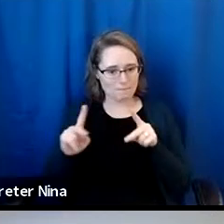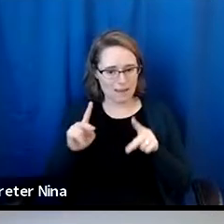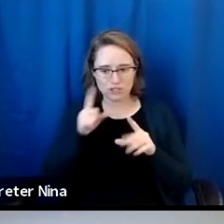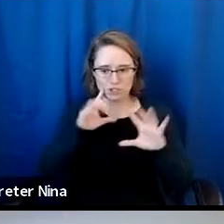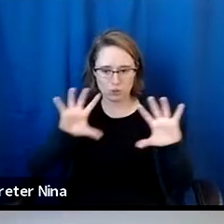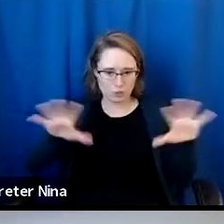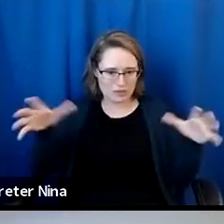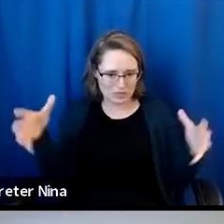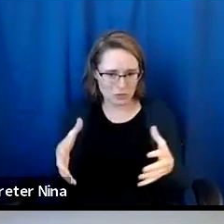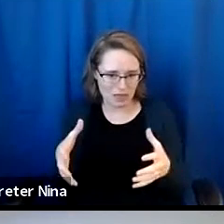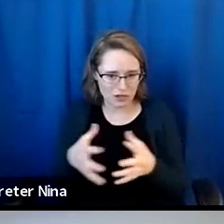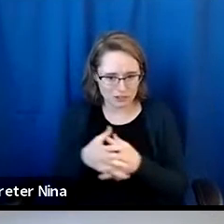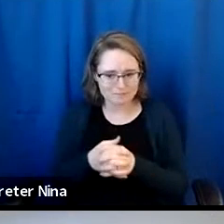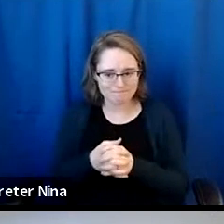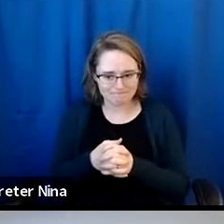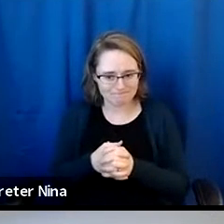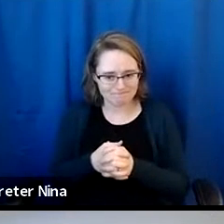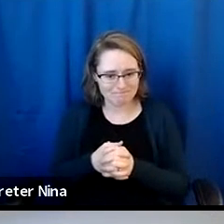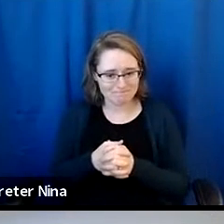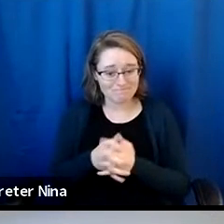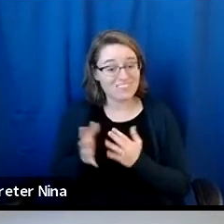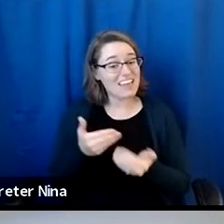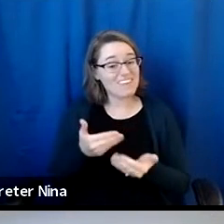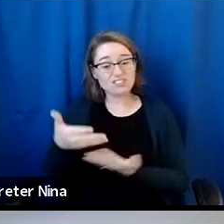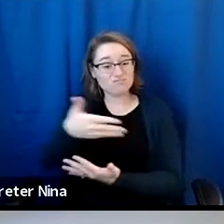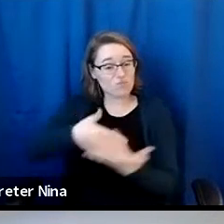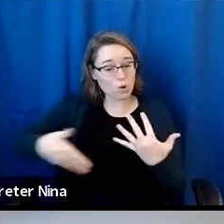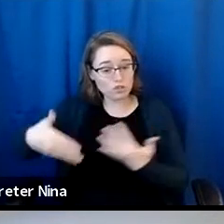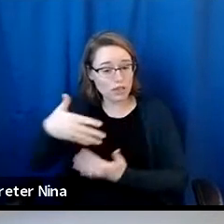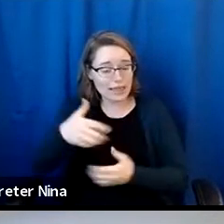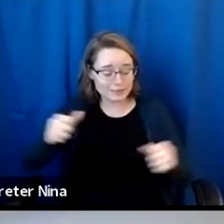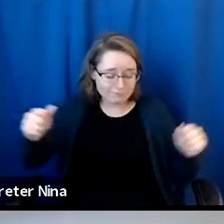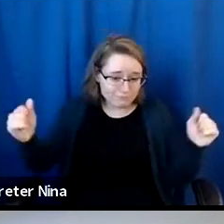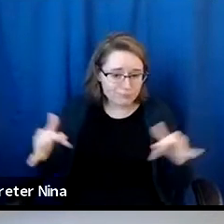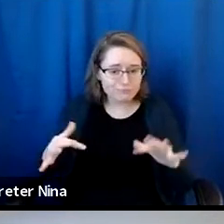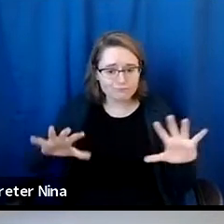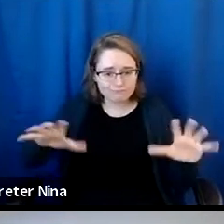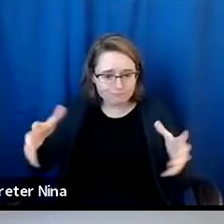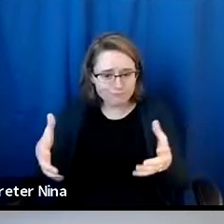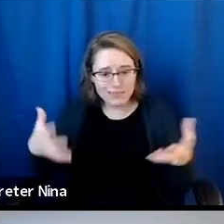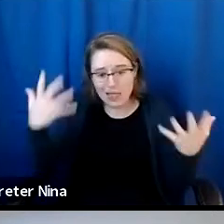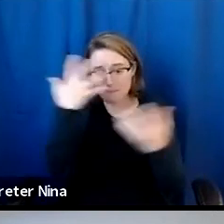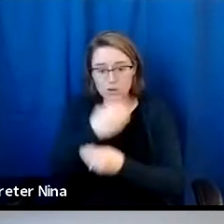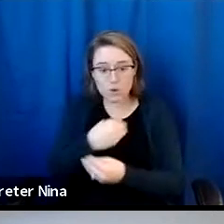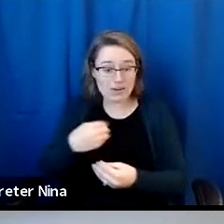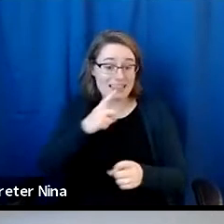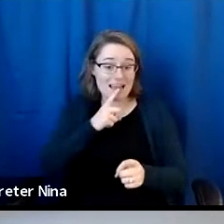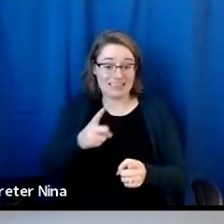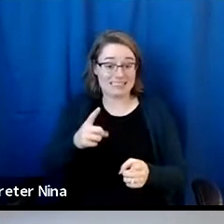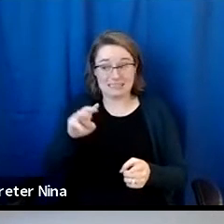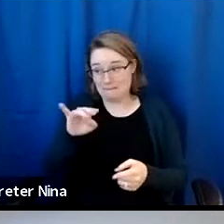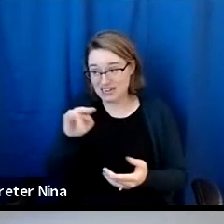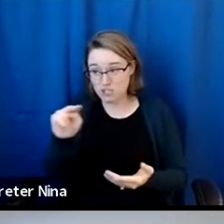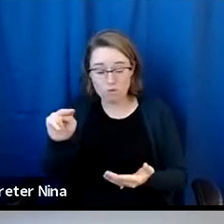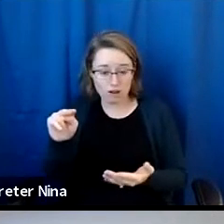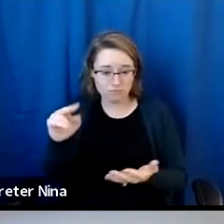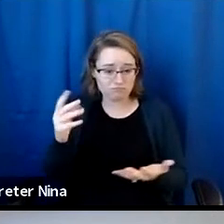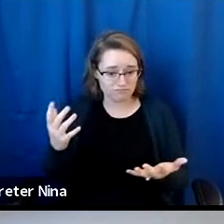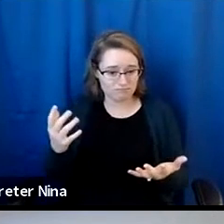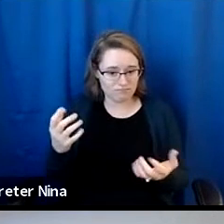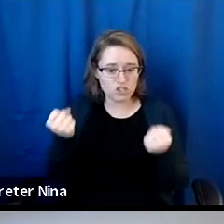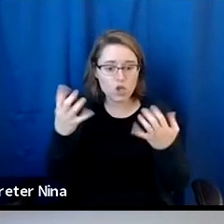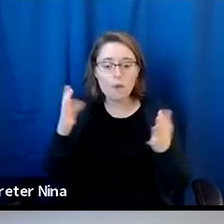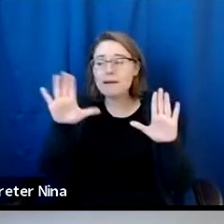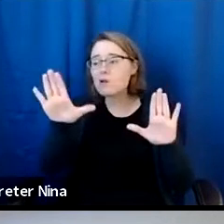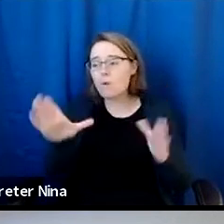together, even socially, around the beauty that is Minnesota. There's so many